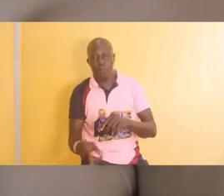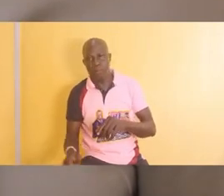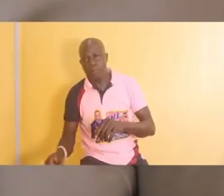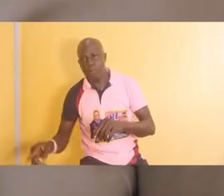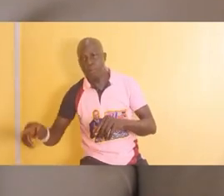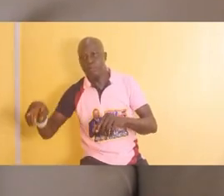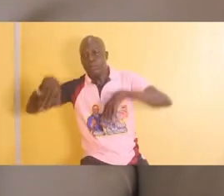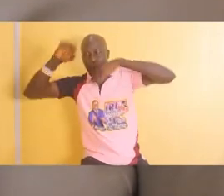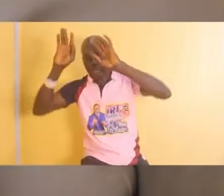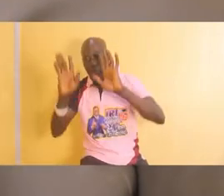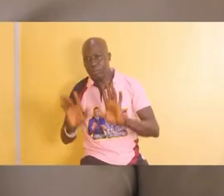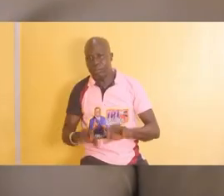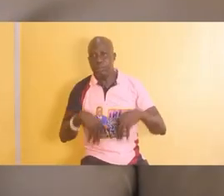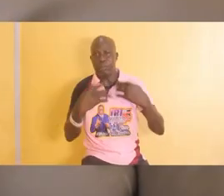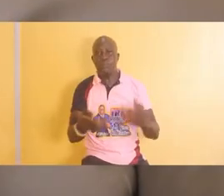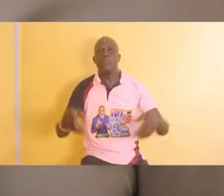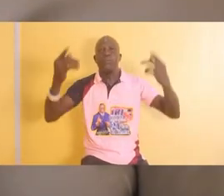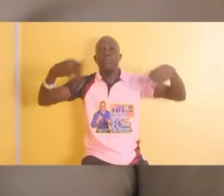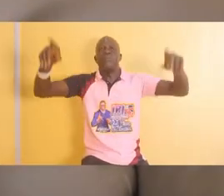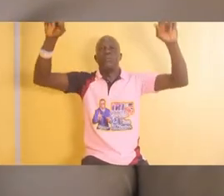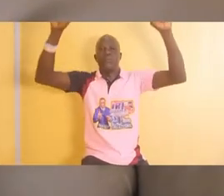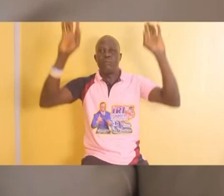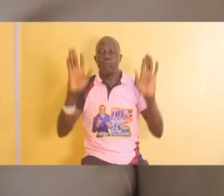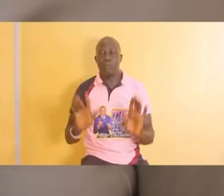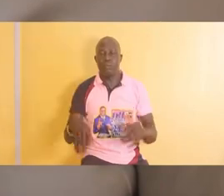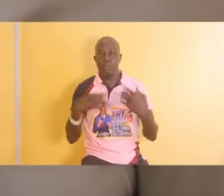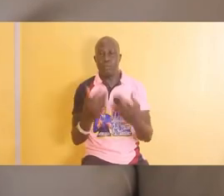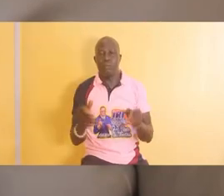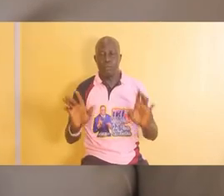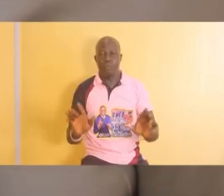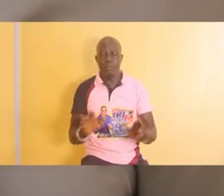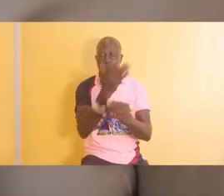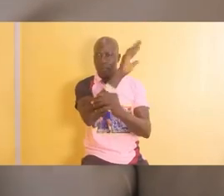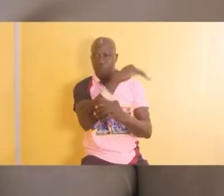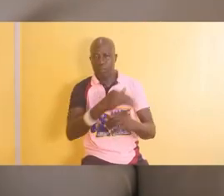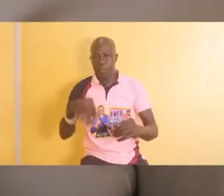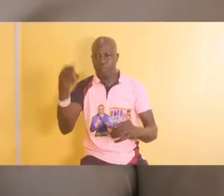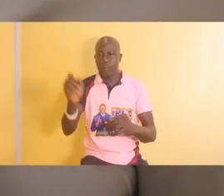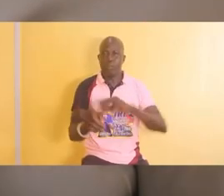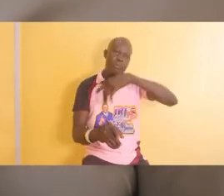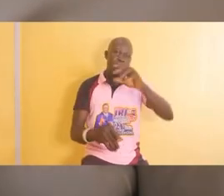bẹ́ẹ̀ni dé. Jésù náà tọ́ mi náà.